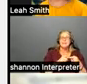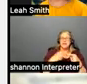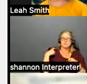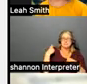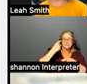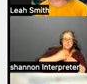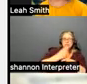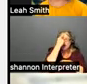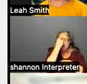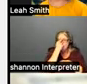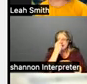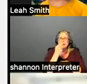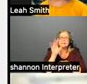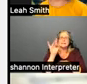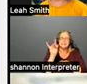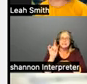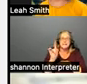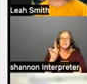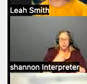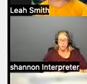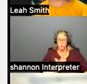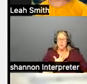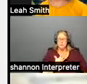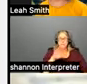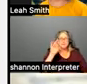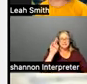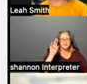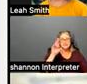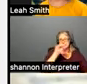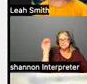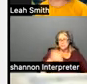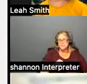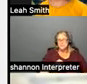Hispanic and Latinx, 18%, followed by white or Caucasian, which is